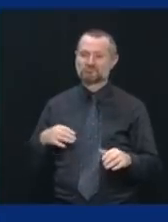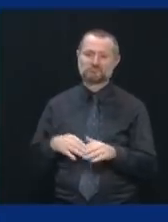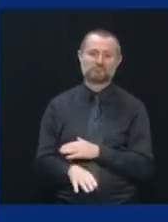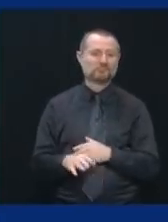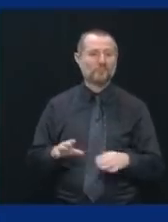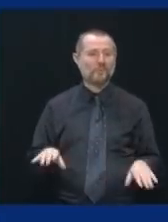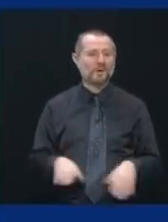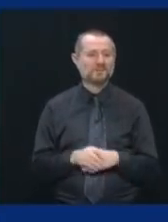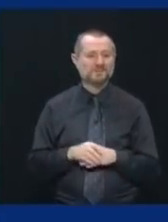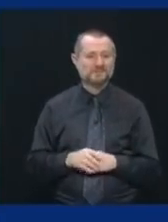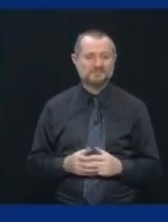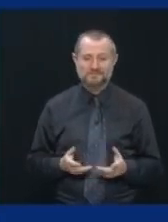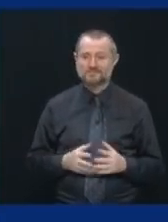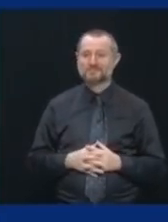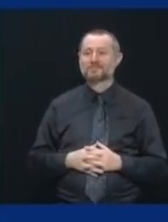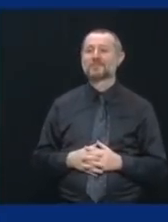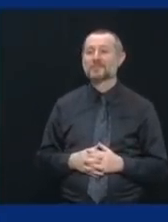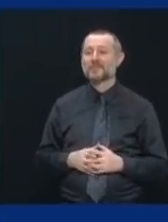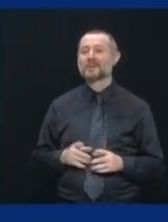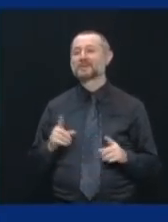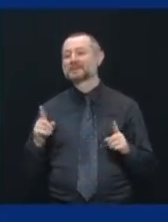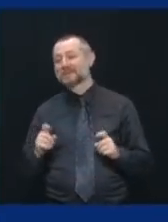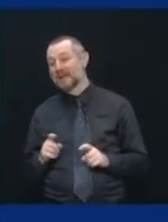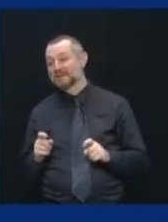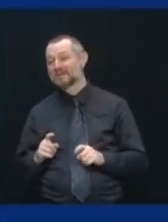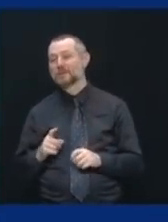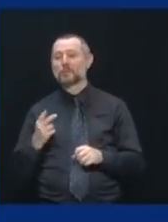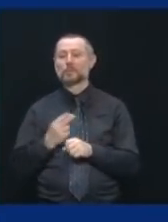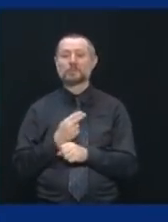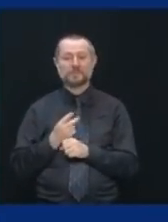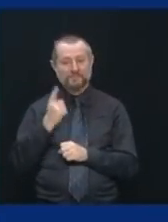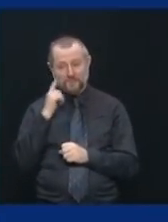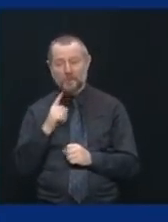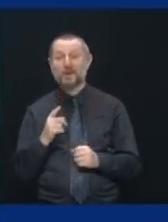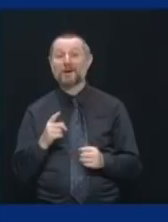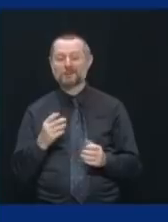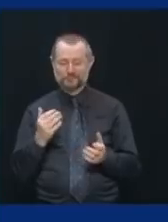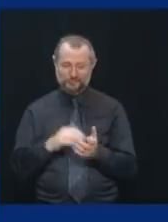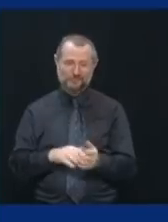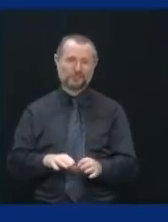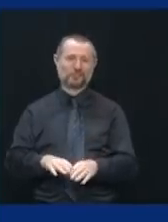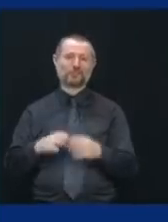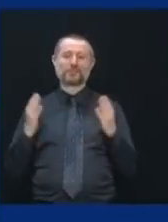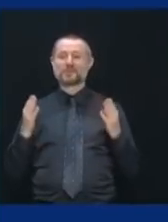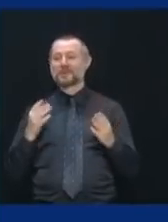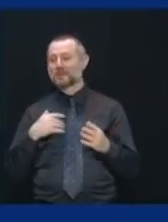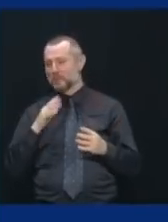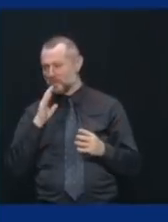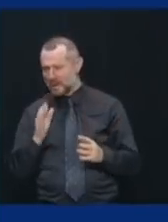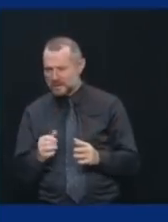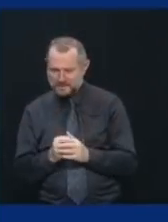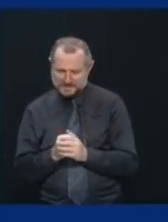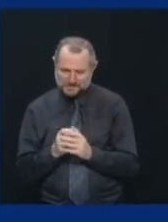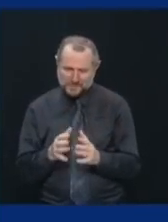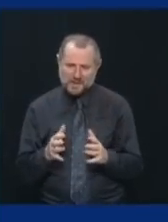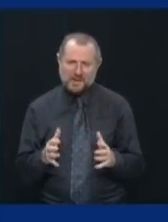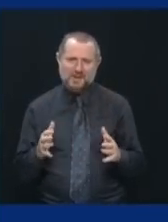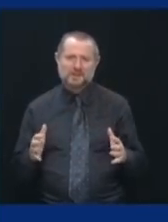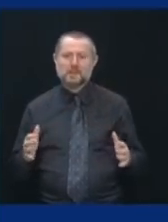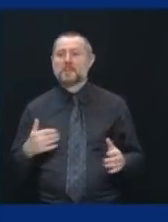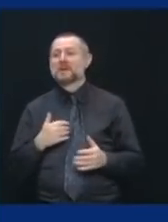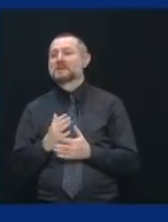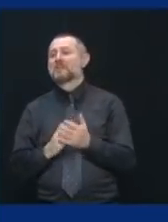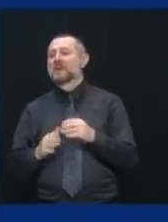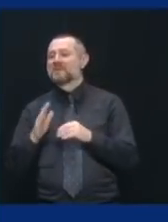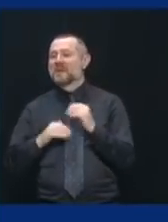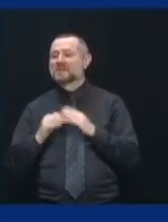So testing as a way to reopen. We're going to start to expand that. You saw it in the arts. There are venues